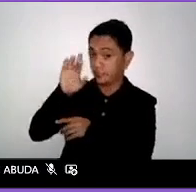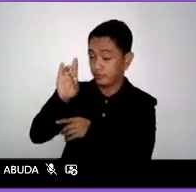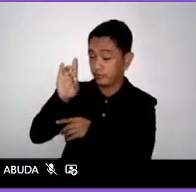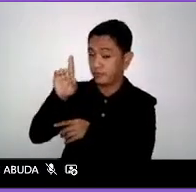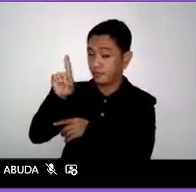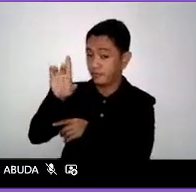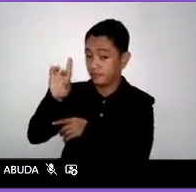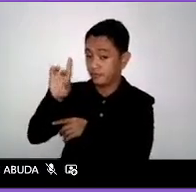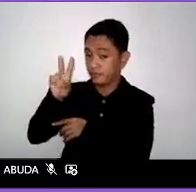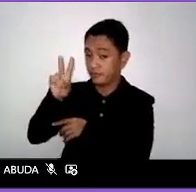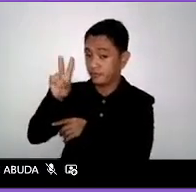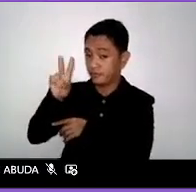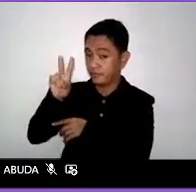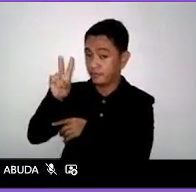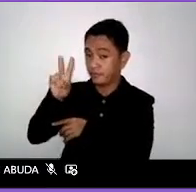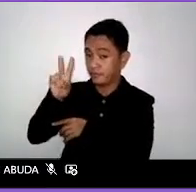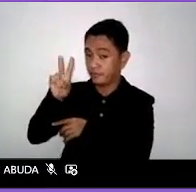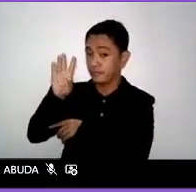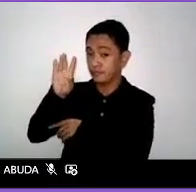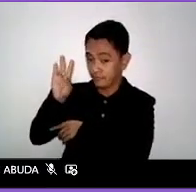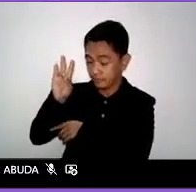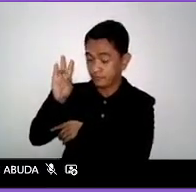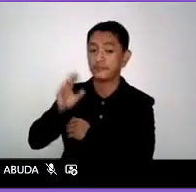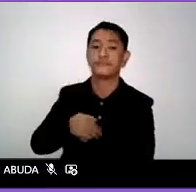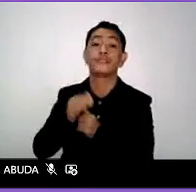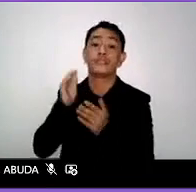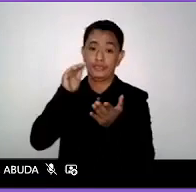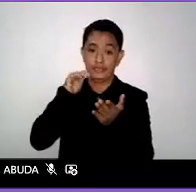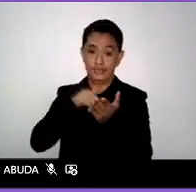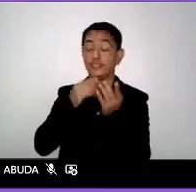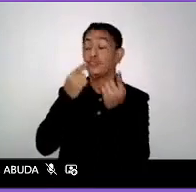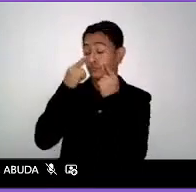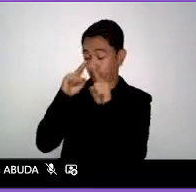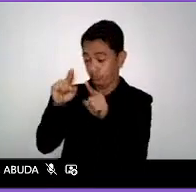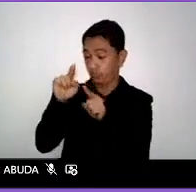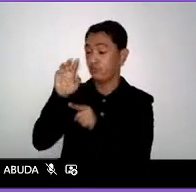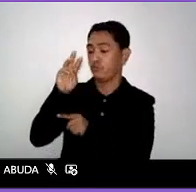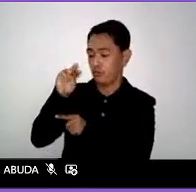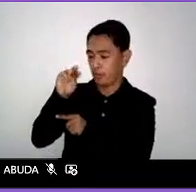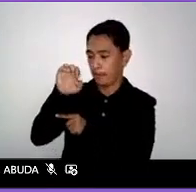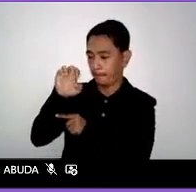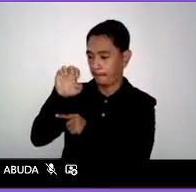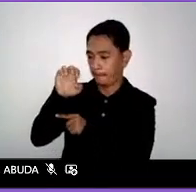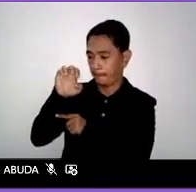81822127. Again, go to menti.com and enter the code